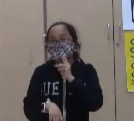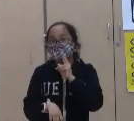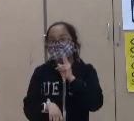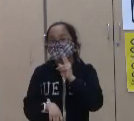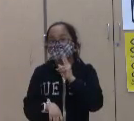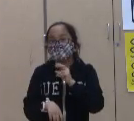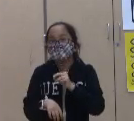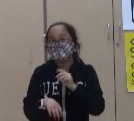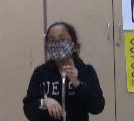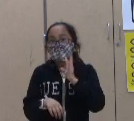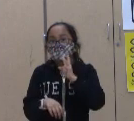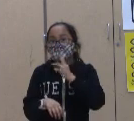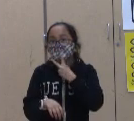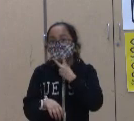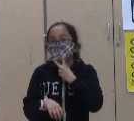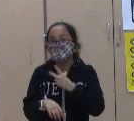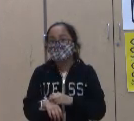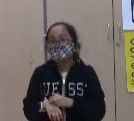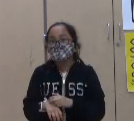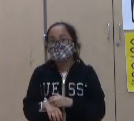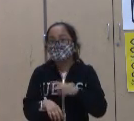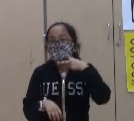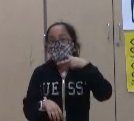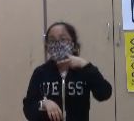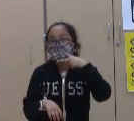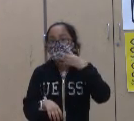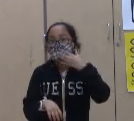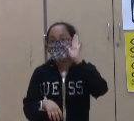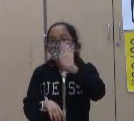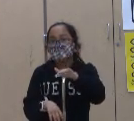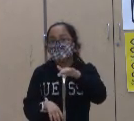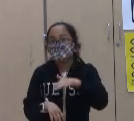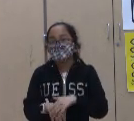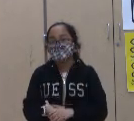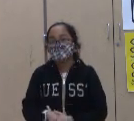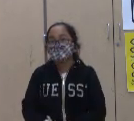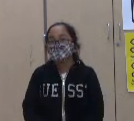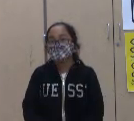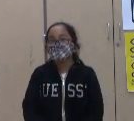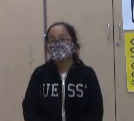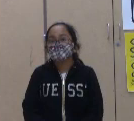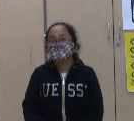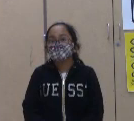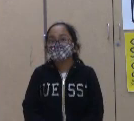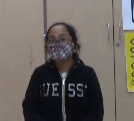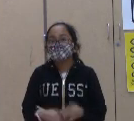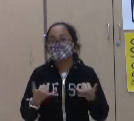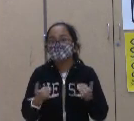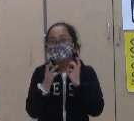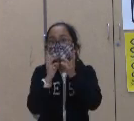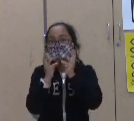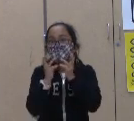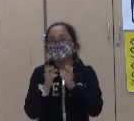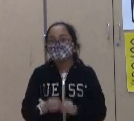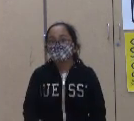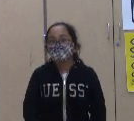Welcome students, my name is Catherine Morales, current president of the SWAT team here at Palm Springs Middle School. Here's a history lesson for you. As we all know,